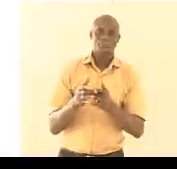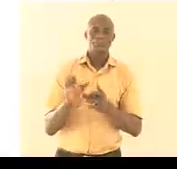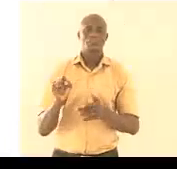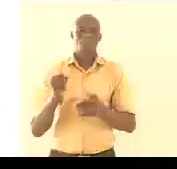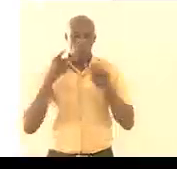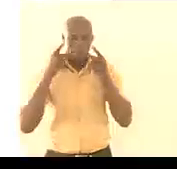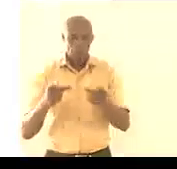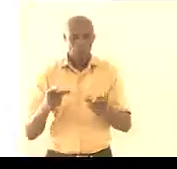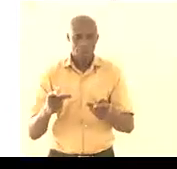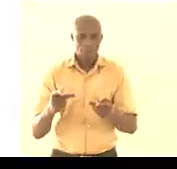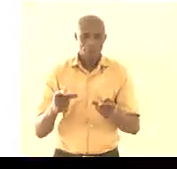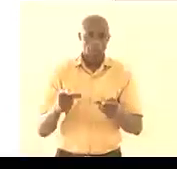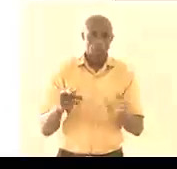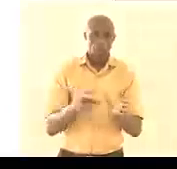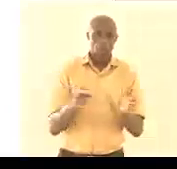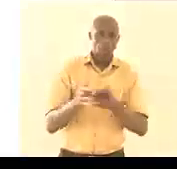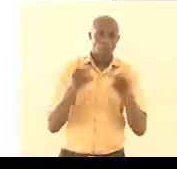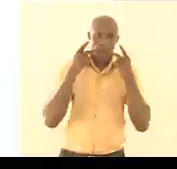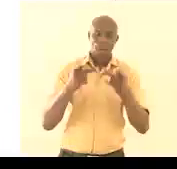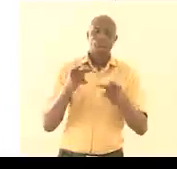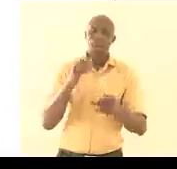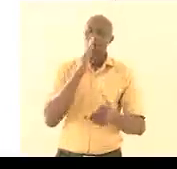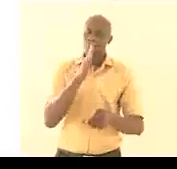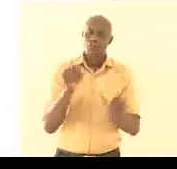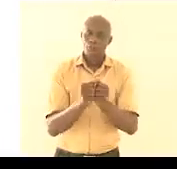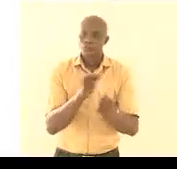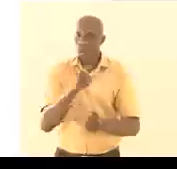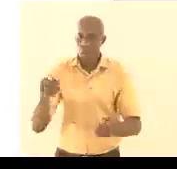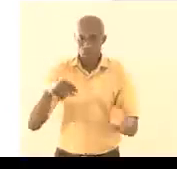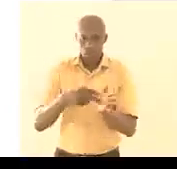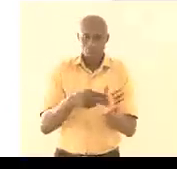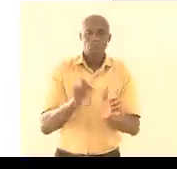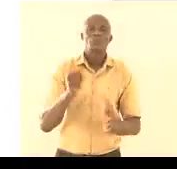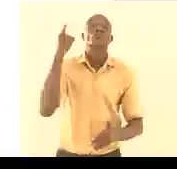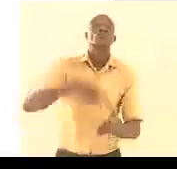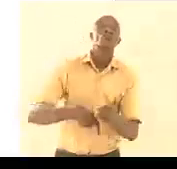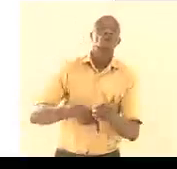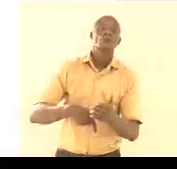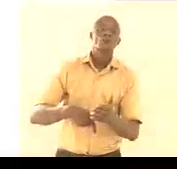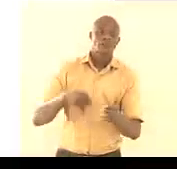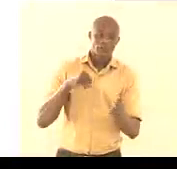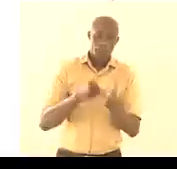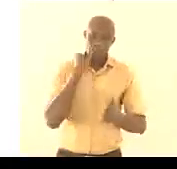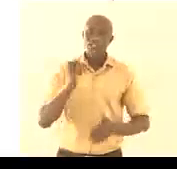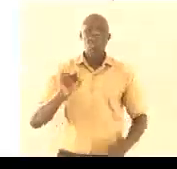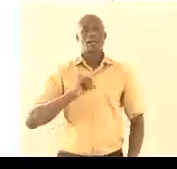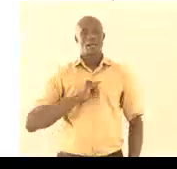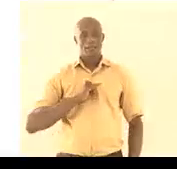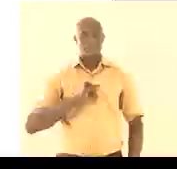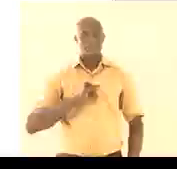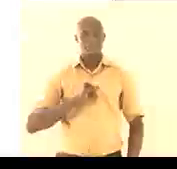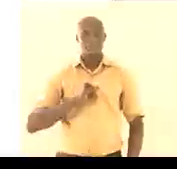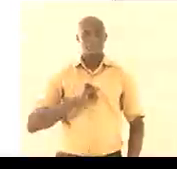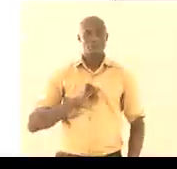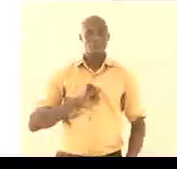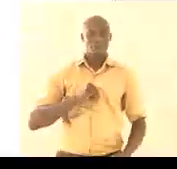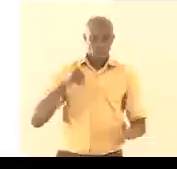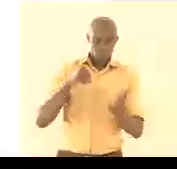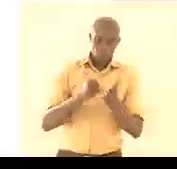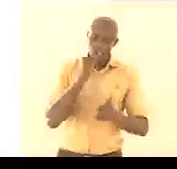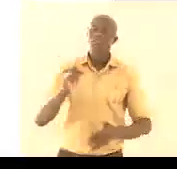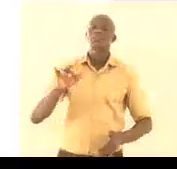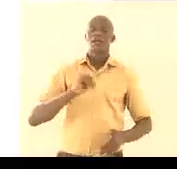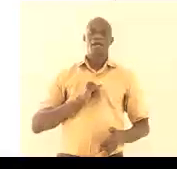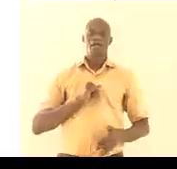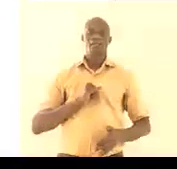Jesus' shalom, Jesus' peace be with you means what? It is I. Now me. It